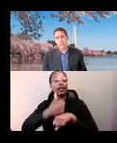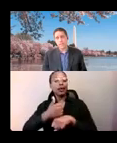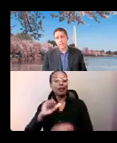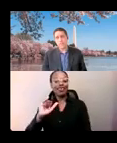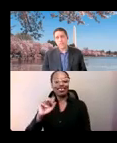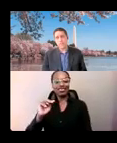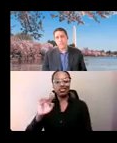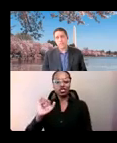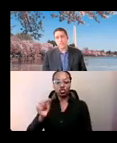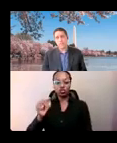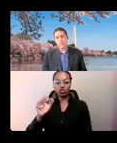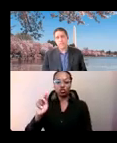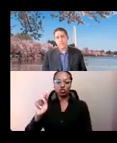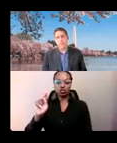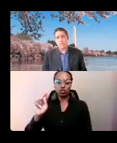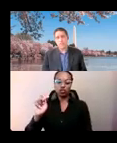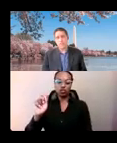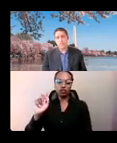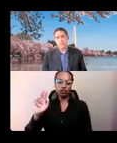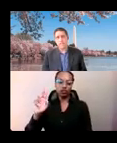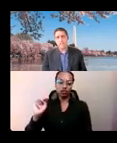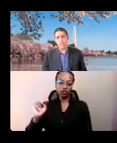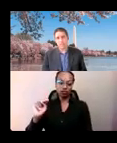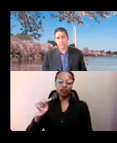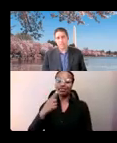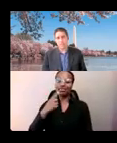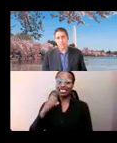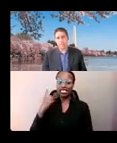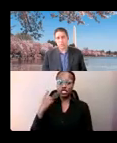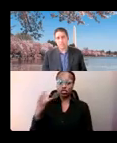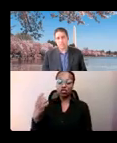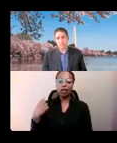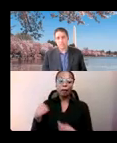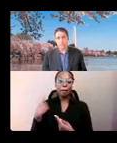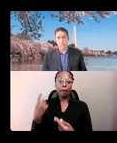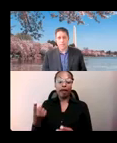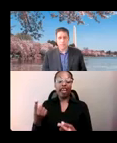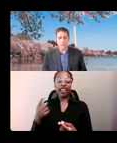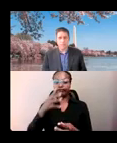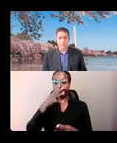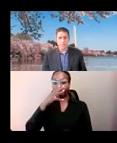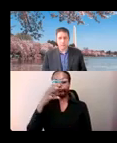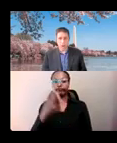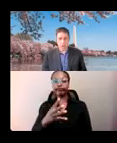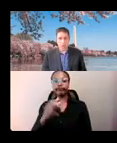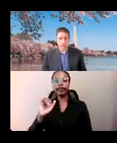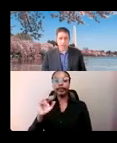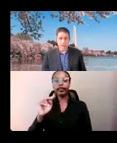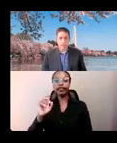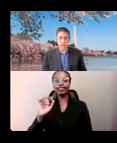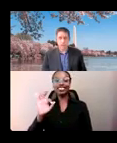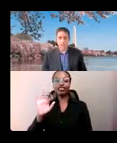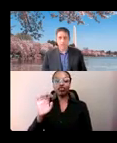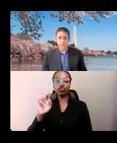the district had been unconstitutionally indifferent to the needs of the people that it incarcerated. We settled